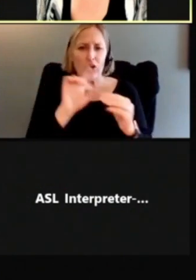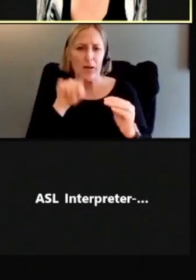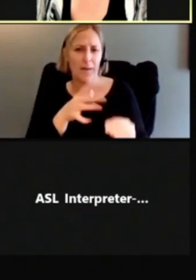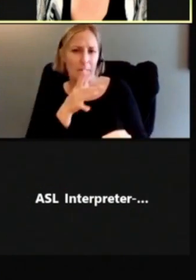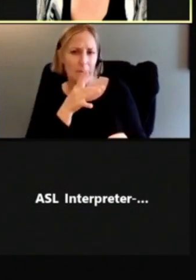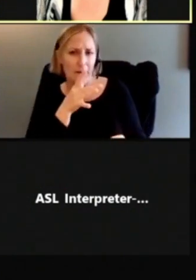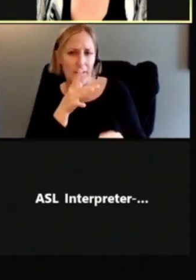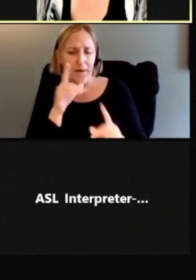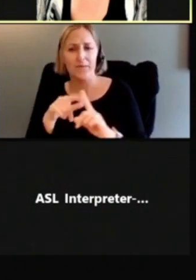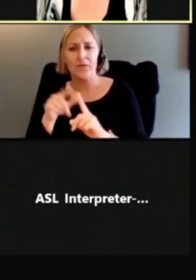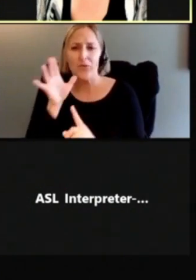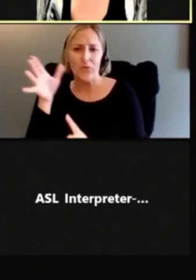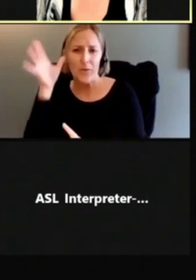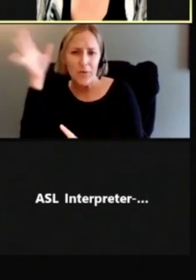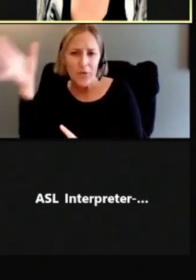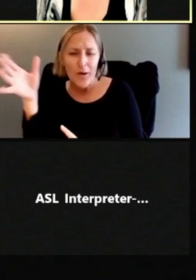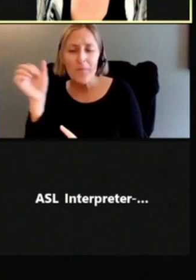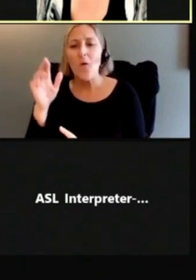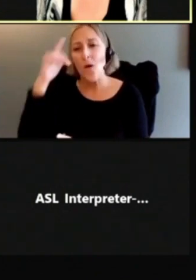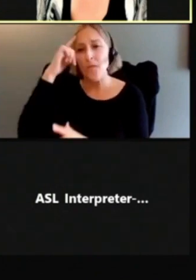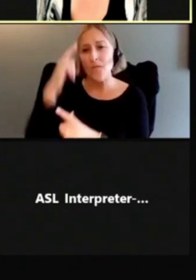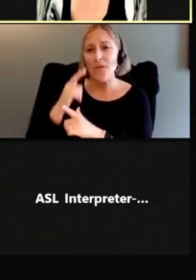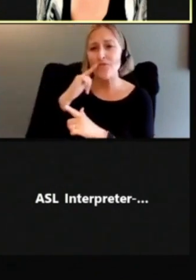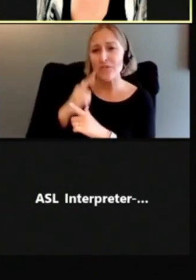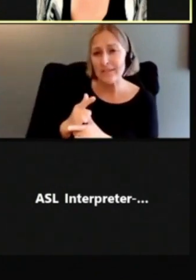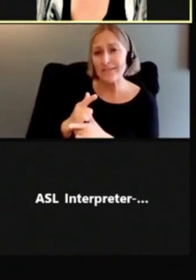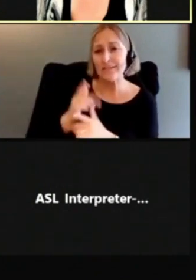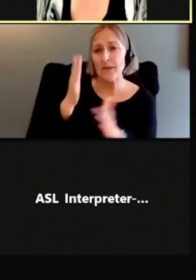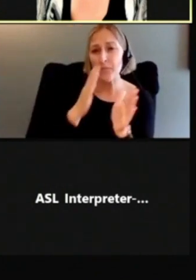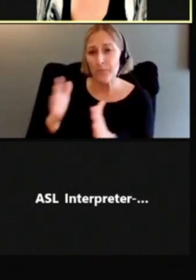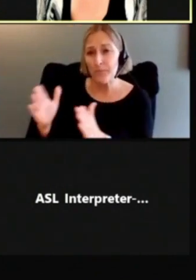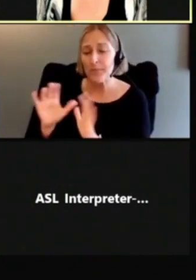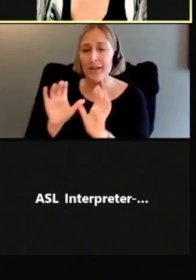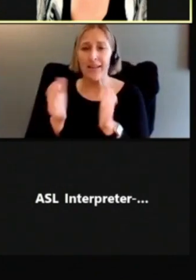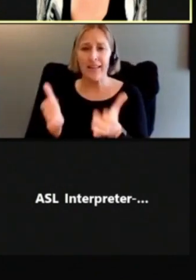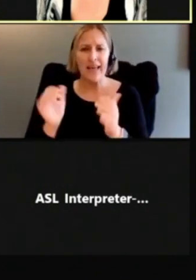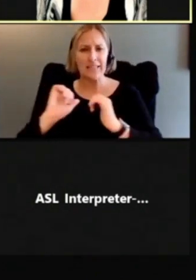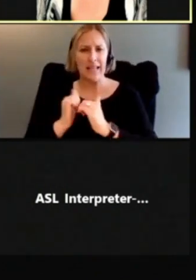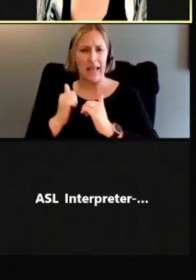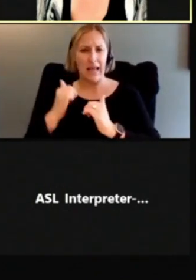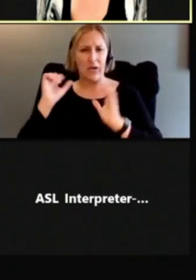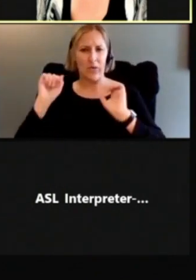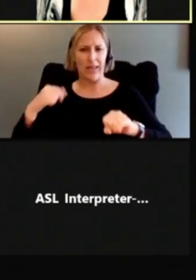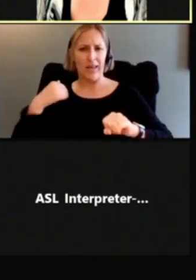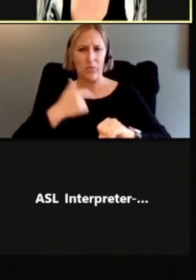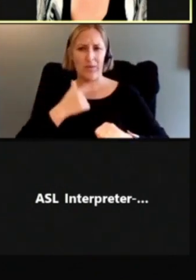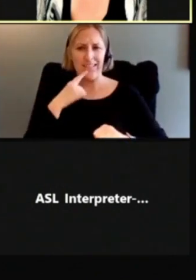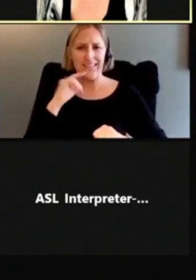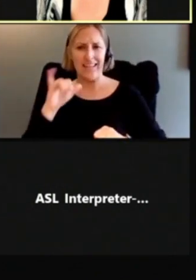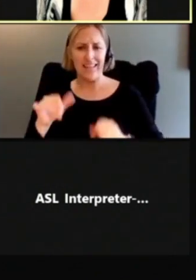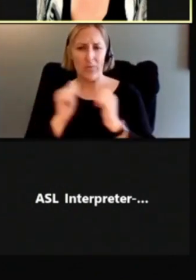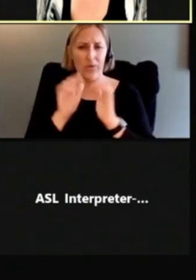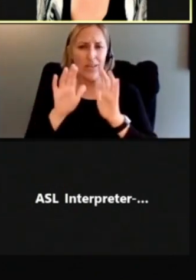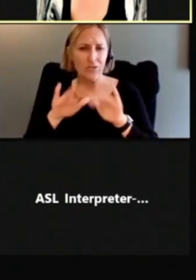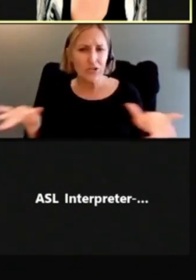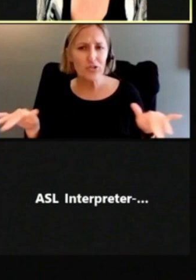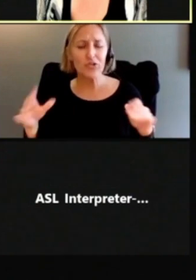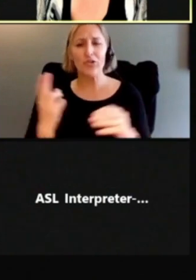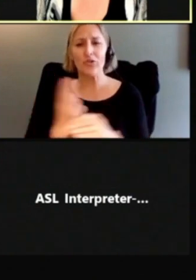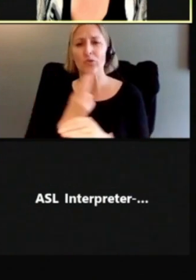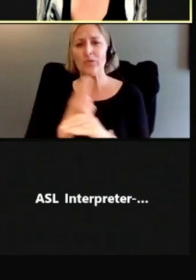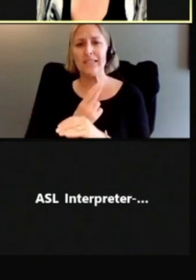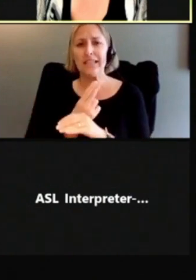a sibling preparation class. How do you do that with children and using